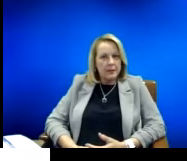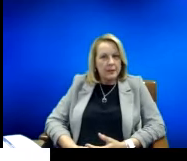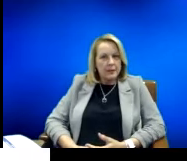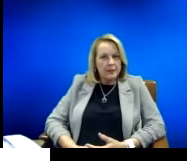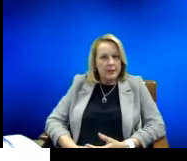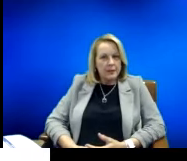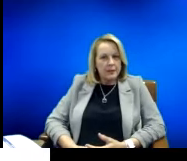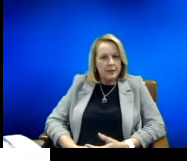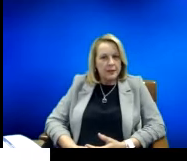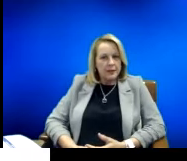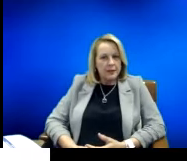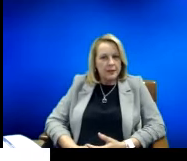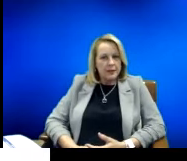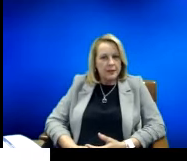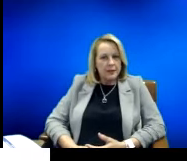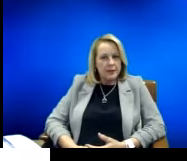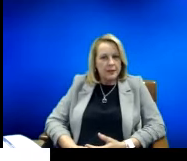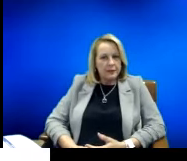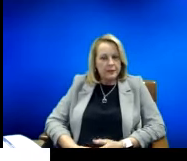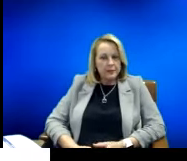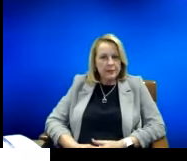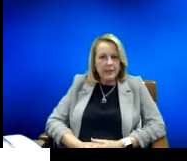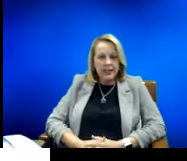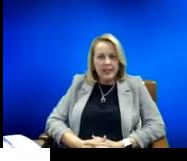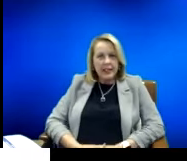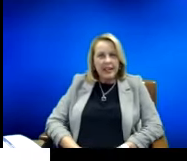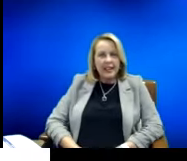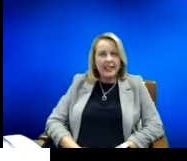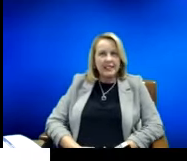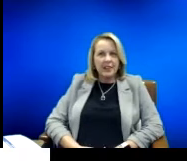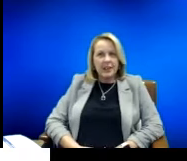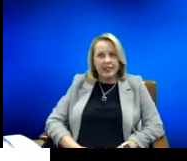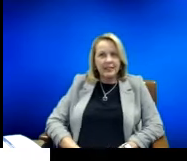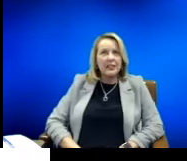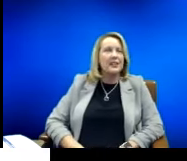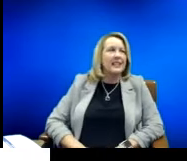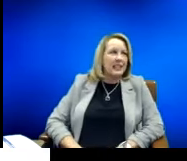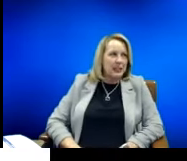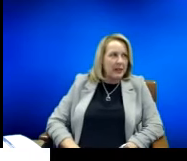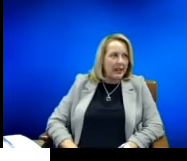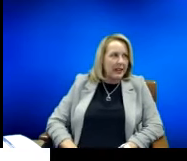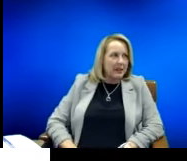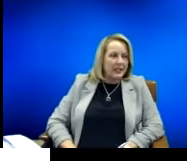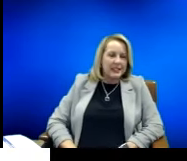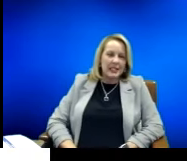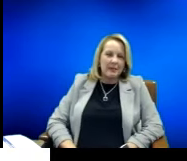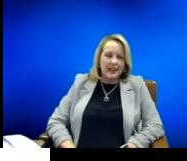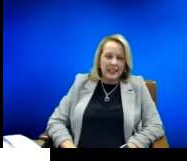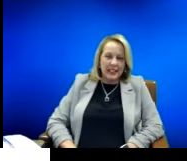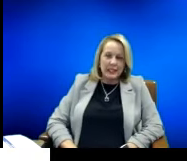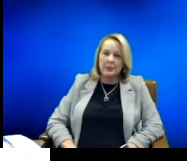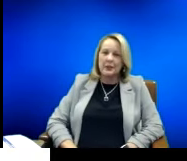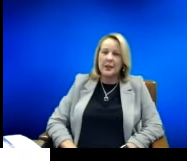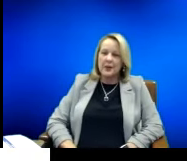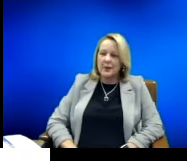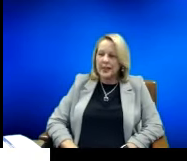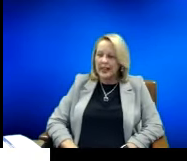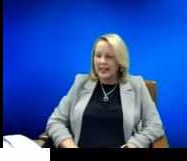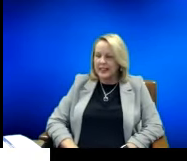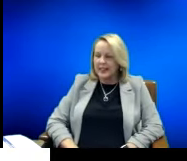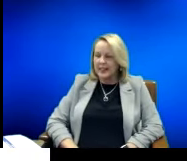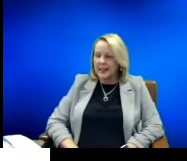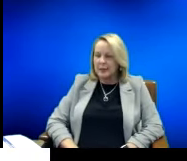ABLE accounts and special needs trust accounts? I can talk very little about it because I'm not an expert